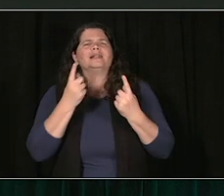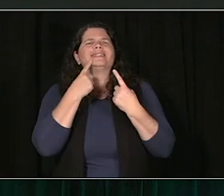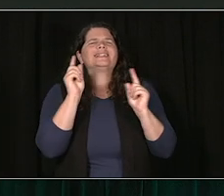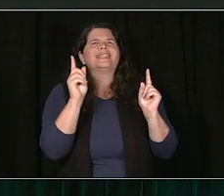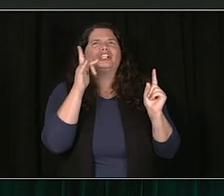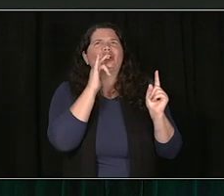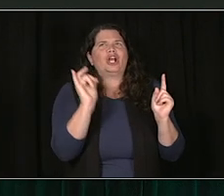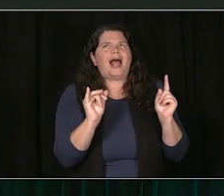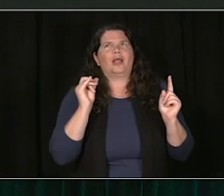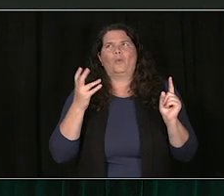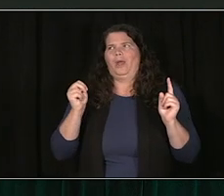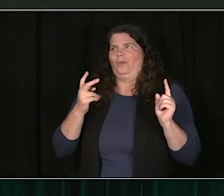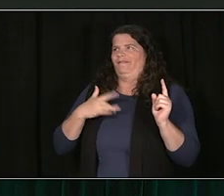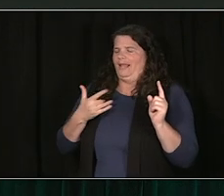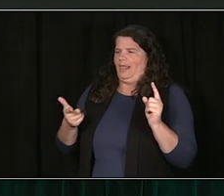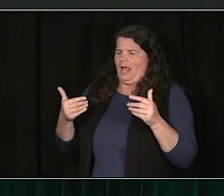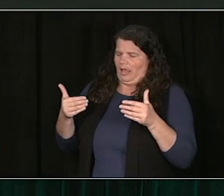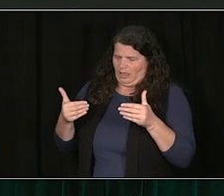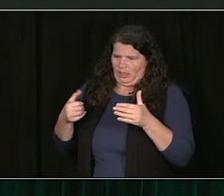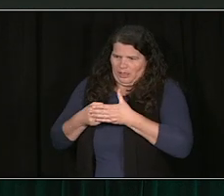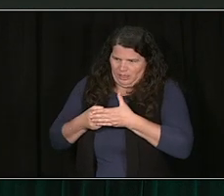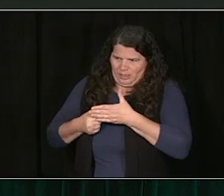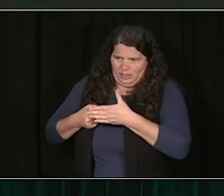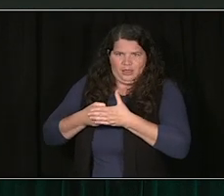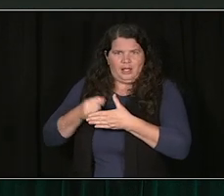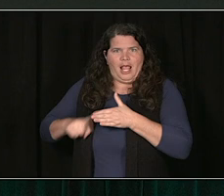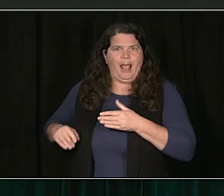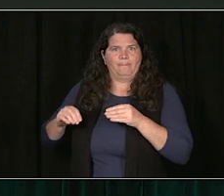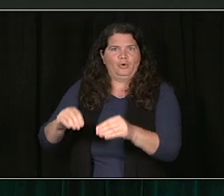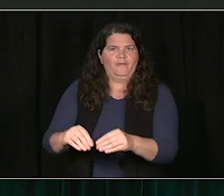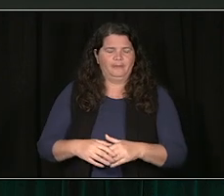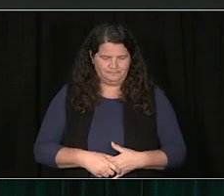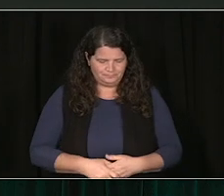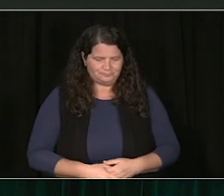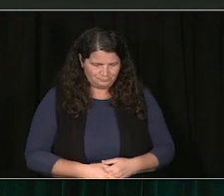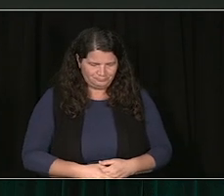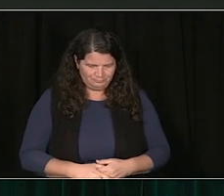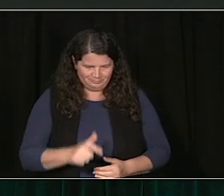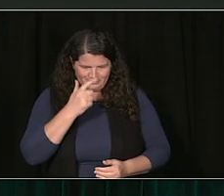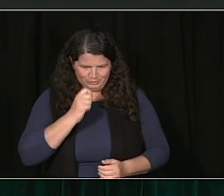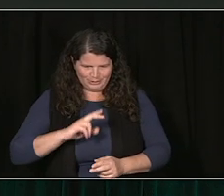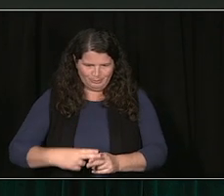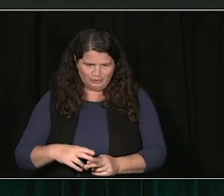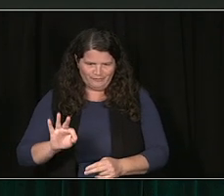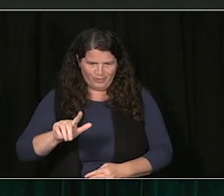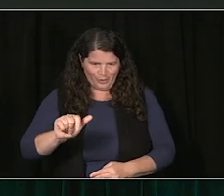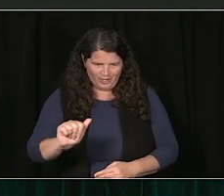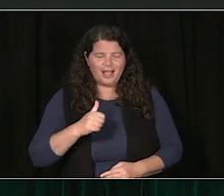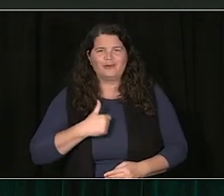we're not moving forward? Yeah, it's interesting you mentioned Florida. I was there just this past weekend.